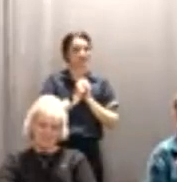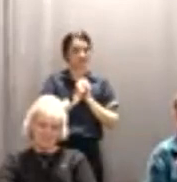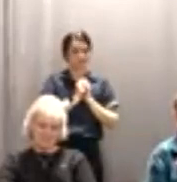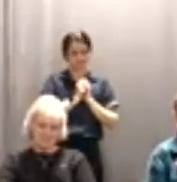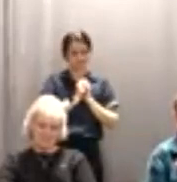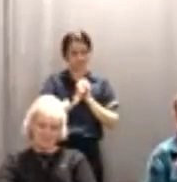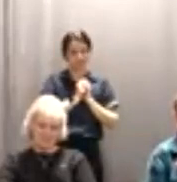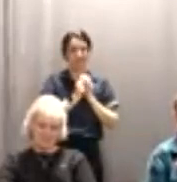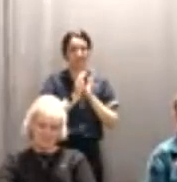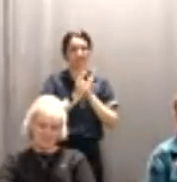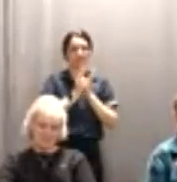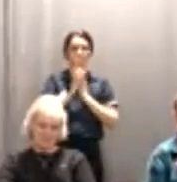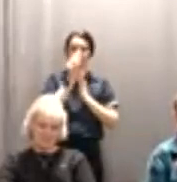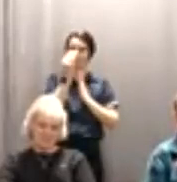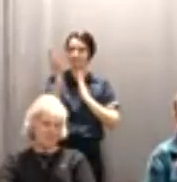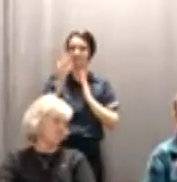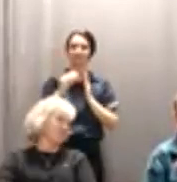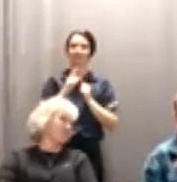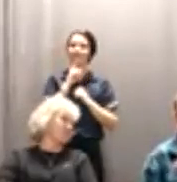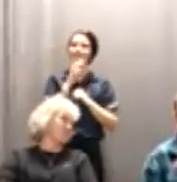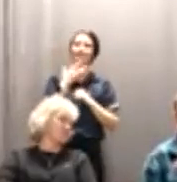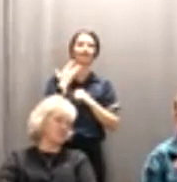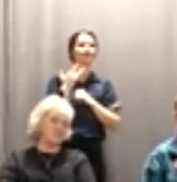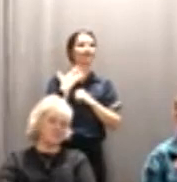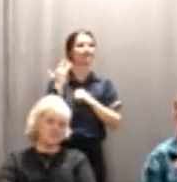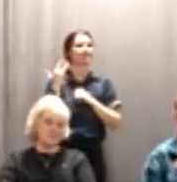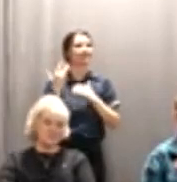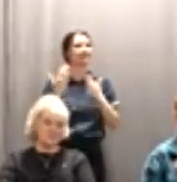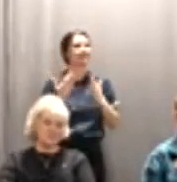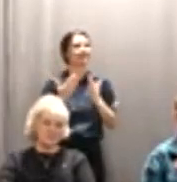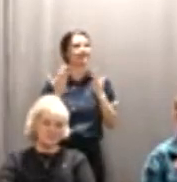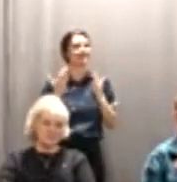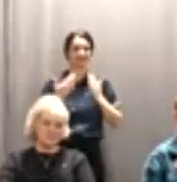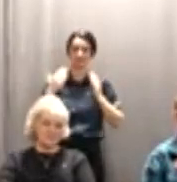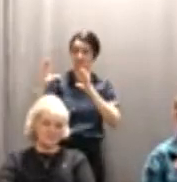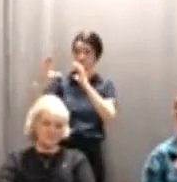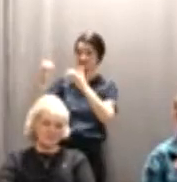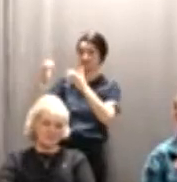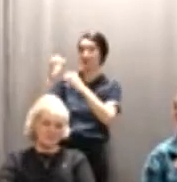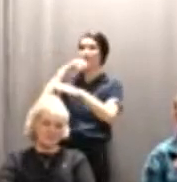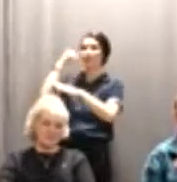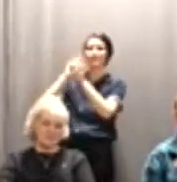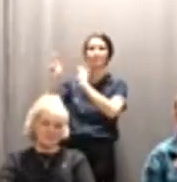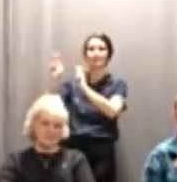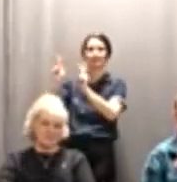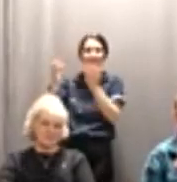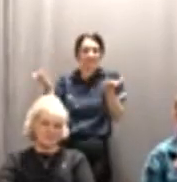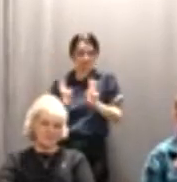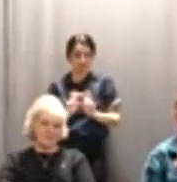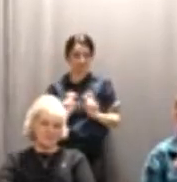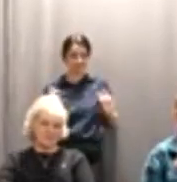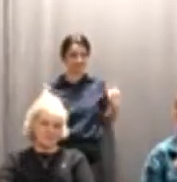Honestly, I am just so glad to have older people from the community here,